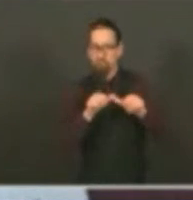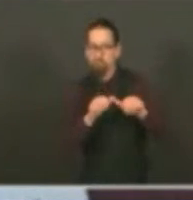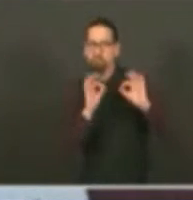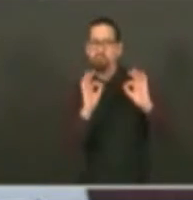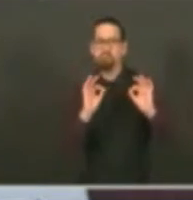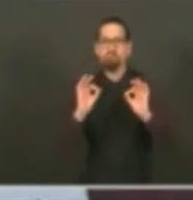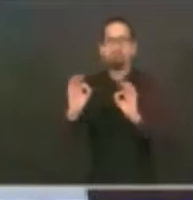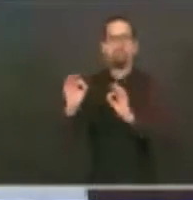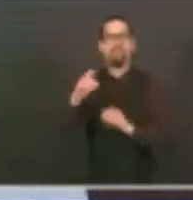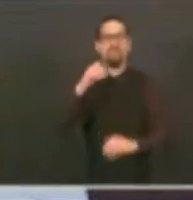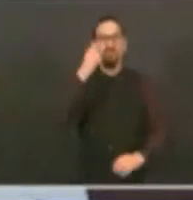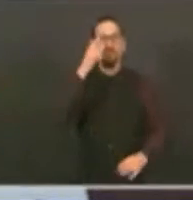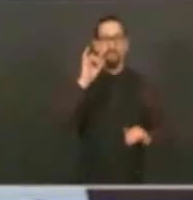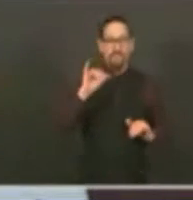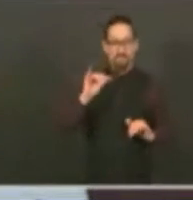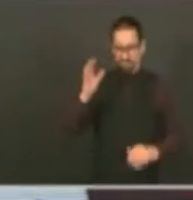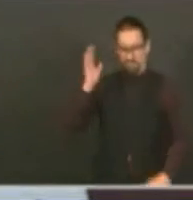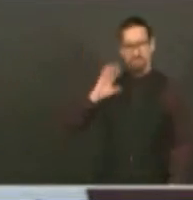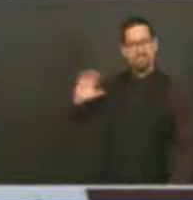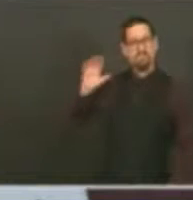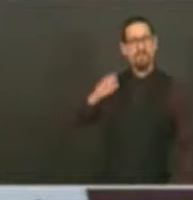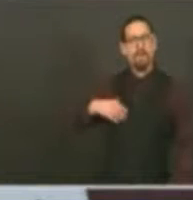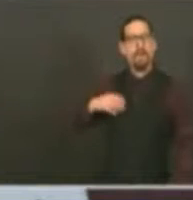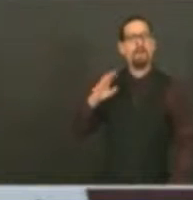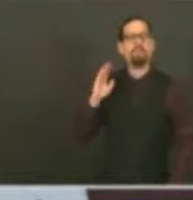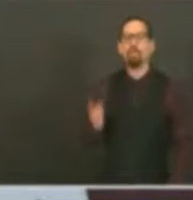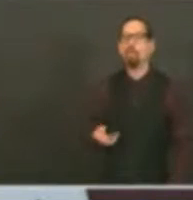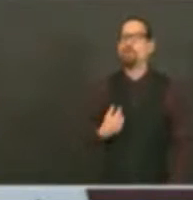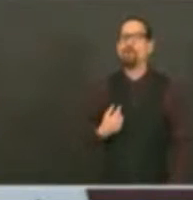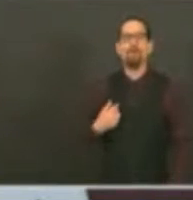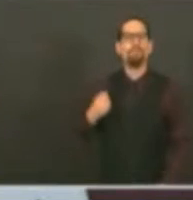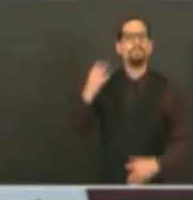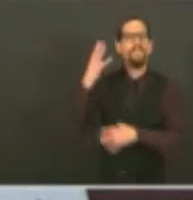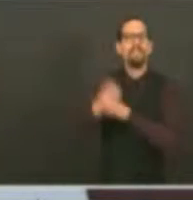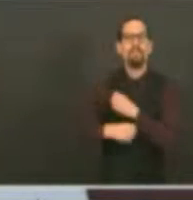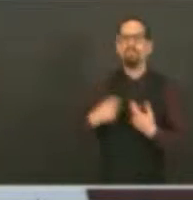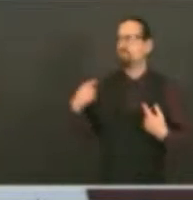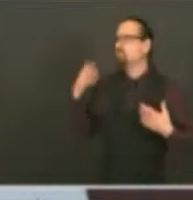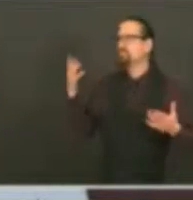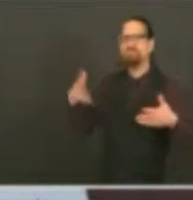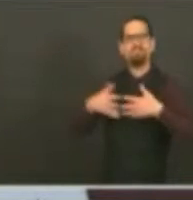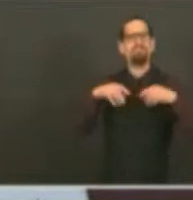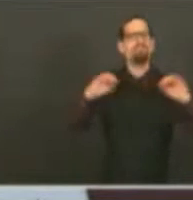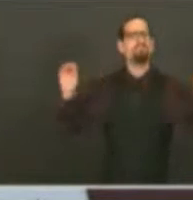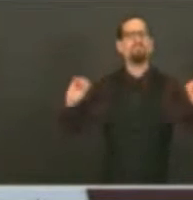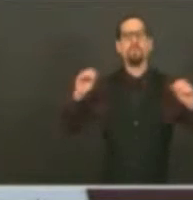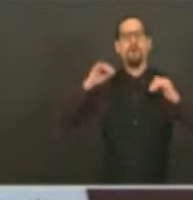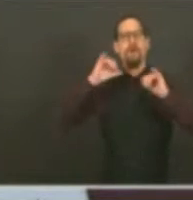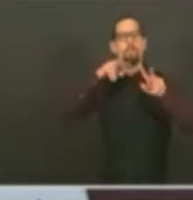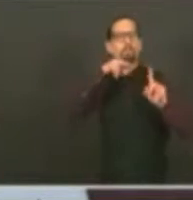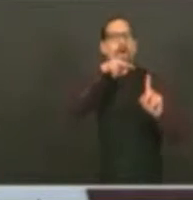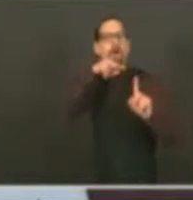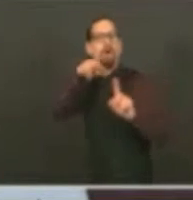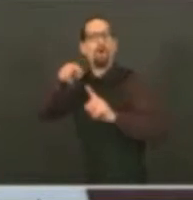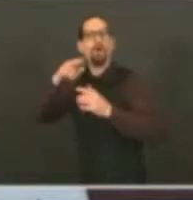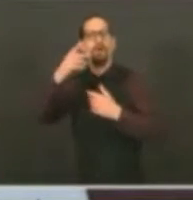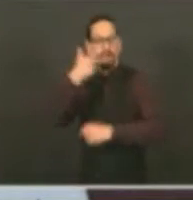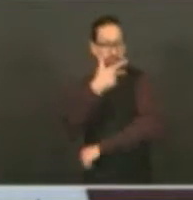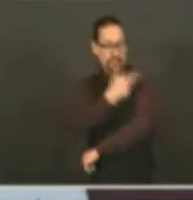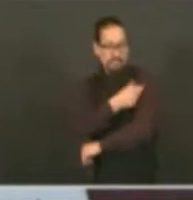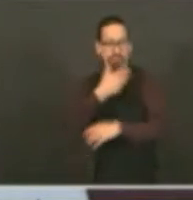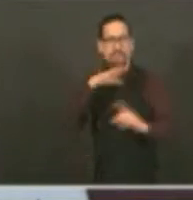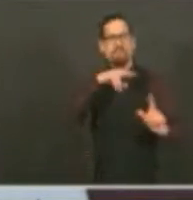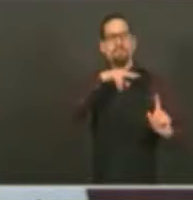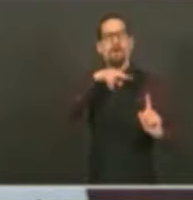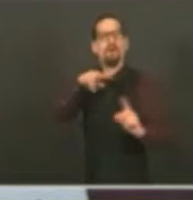will be more closely monitored than the COVID-19 vaccine. And I think all of us can see there's basically tens of thousands of news articles every day looking at